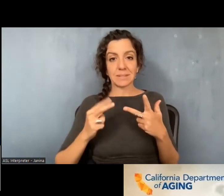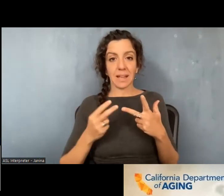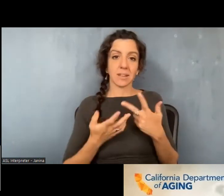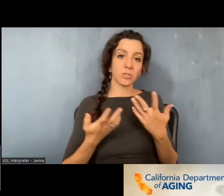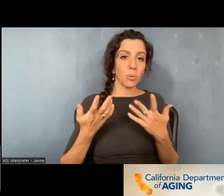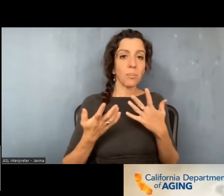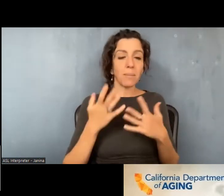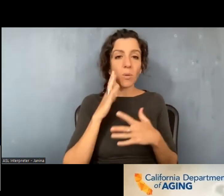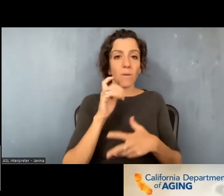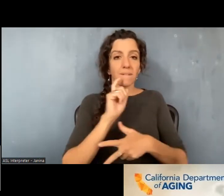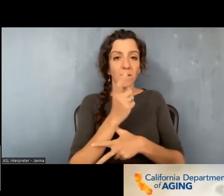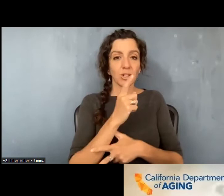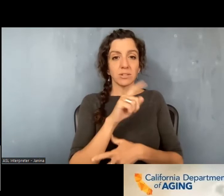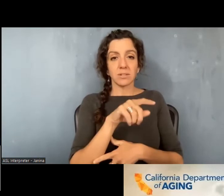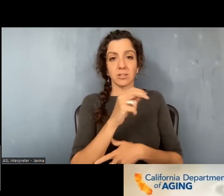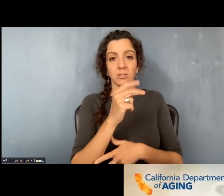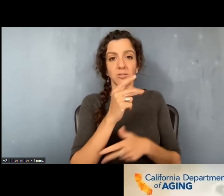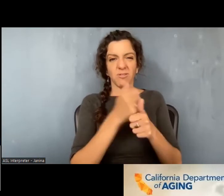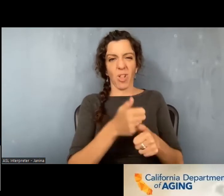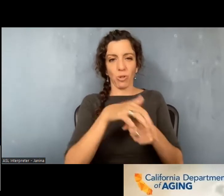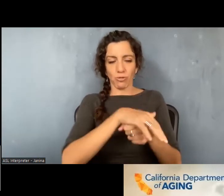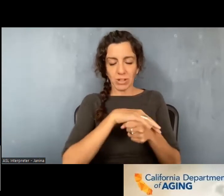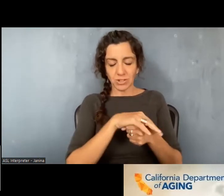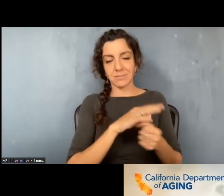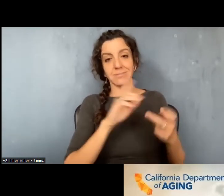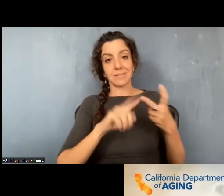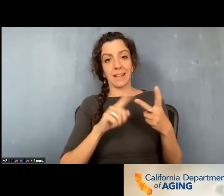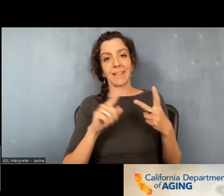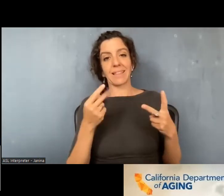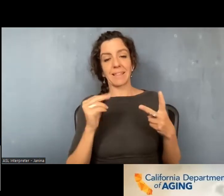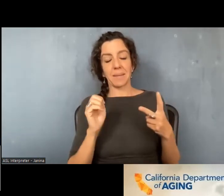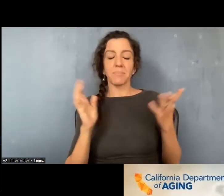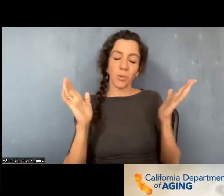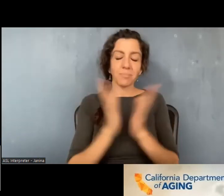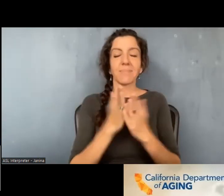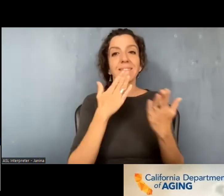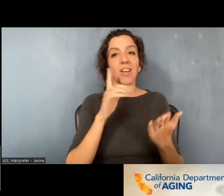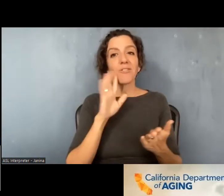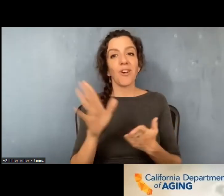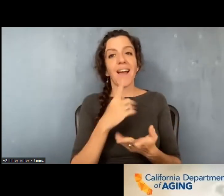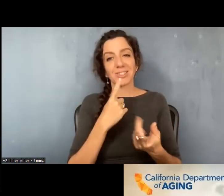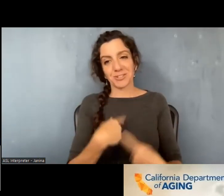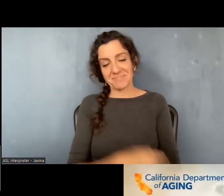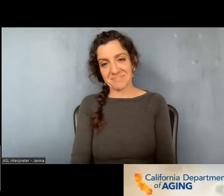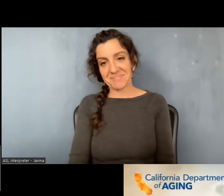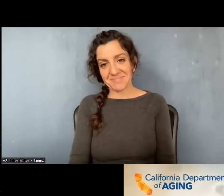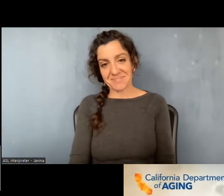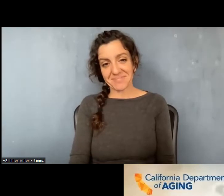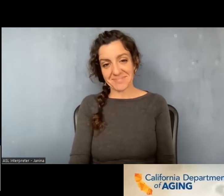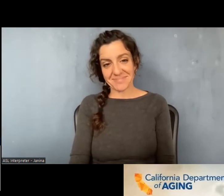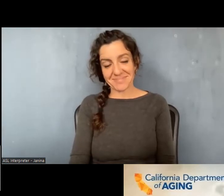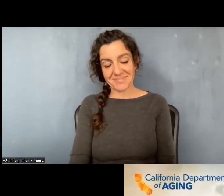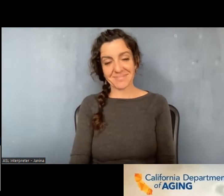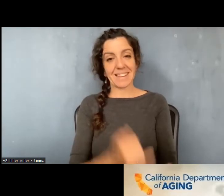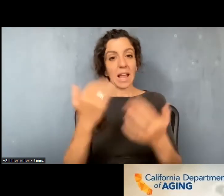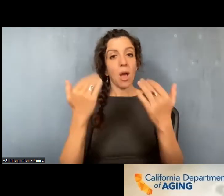by theme. But we'll thank you guys for answering that, for your feedback. So now let's go into